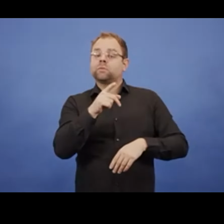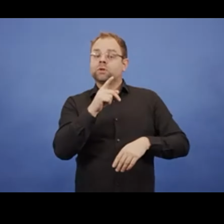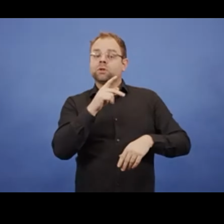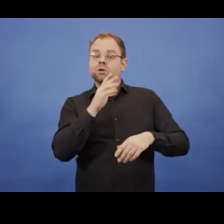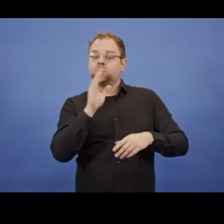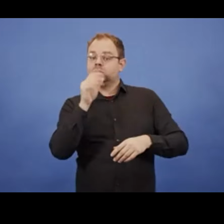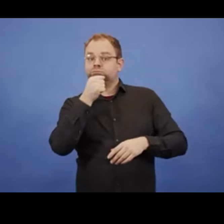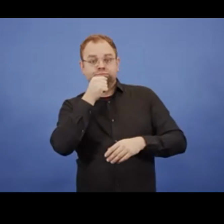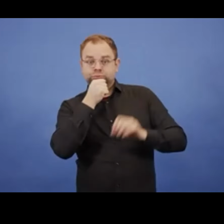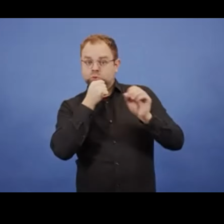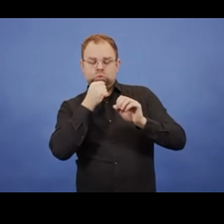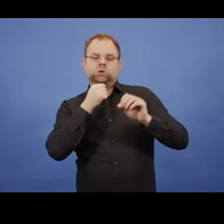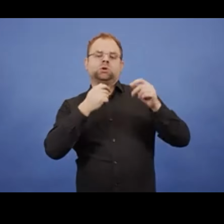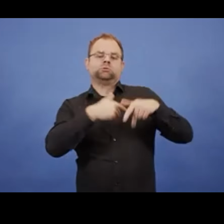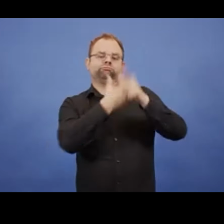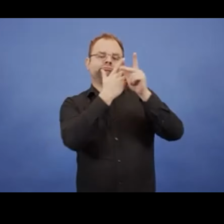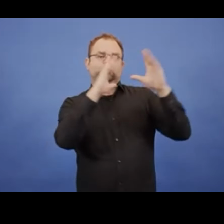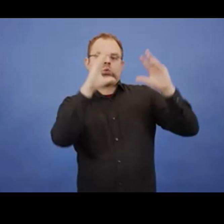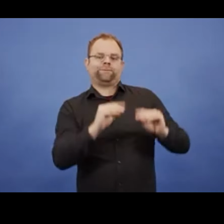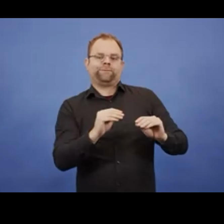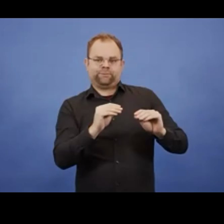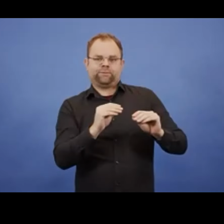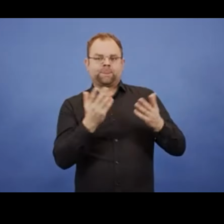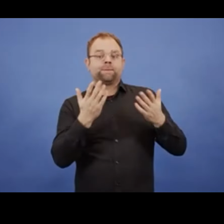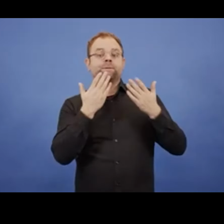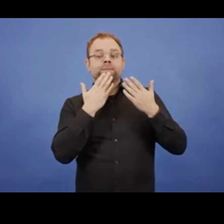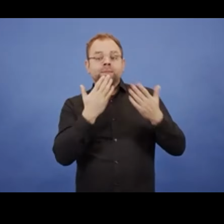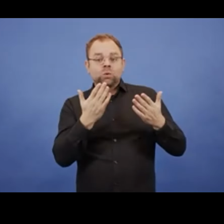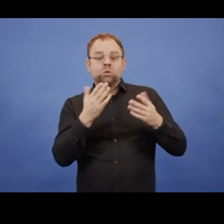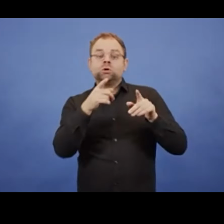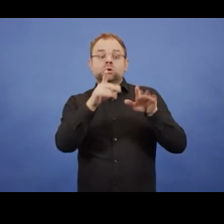Thank you, Tania. This is Ricardo speaking again.